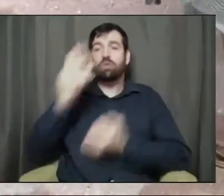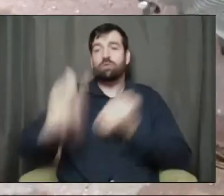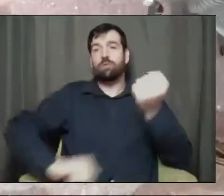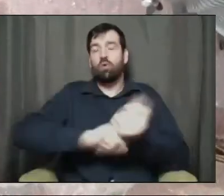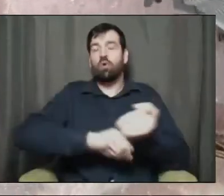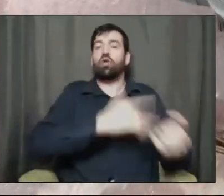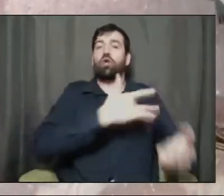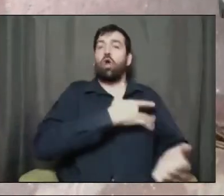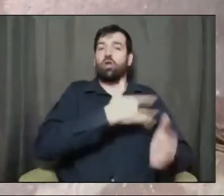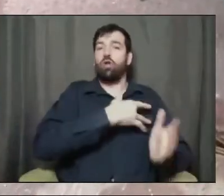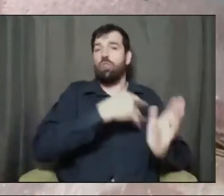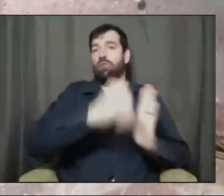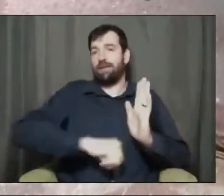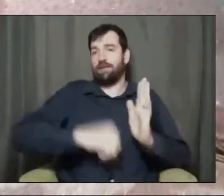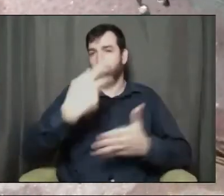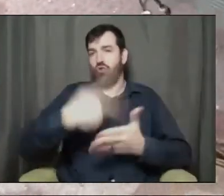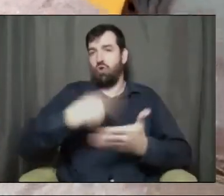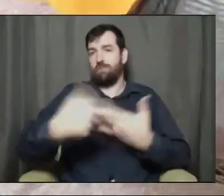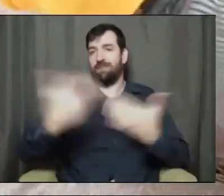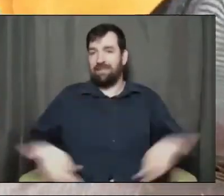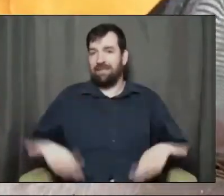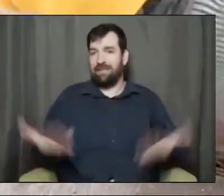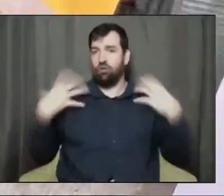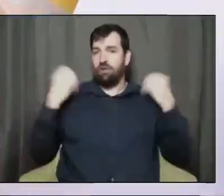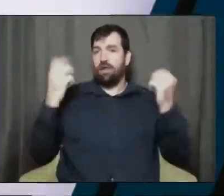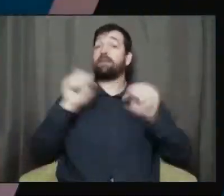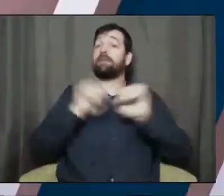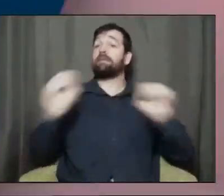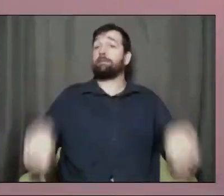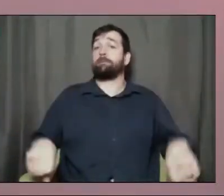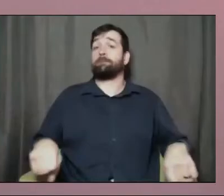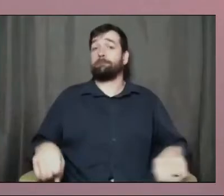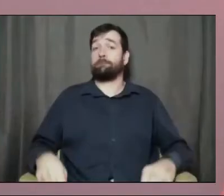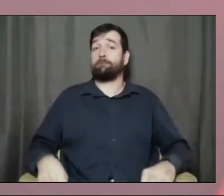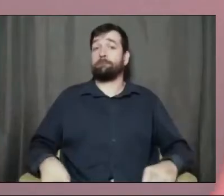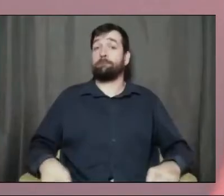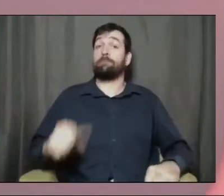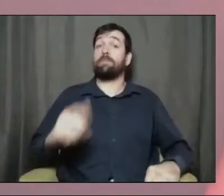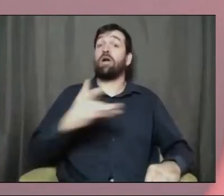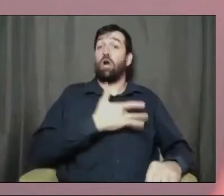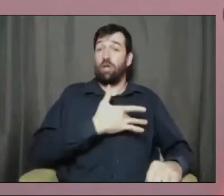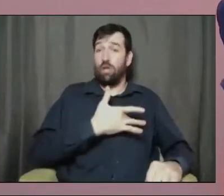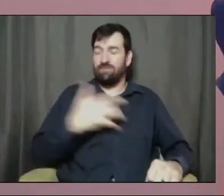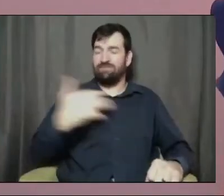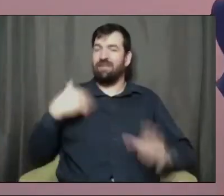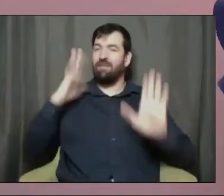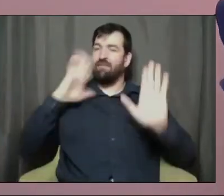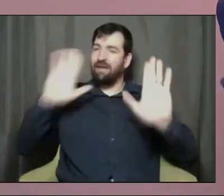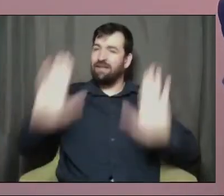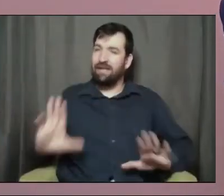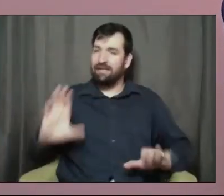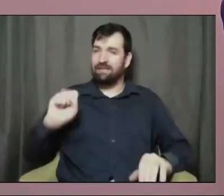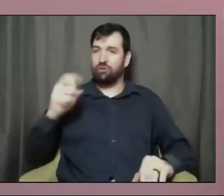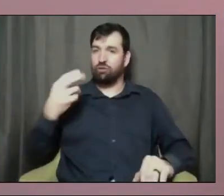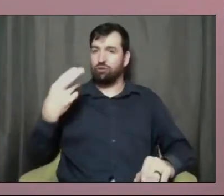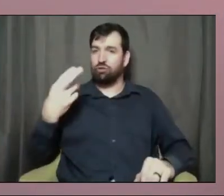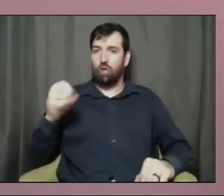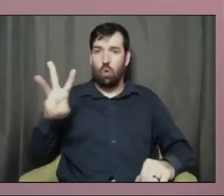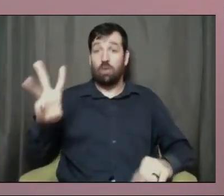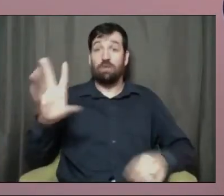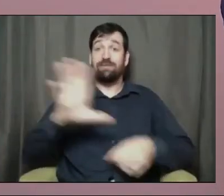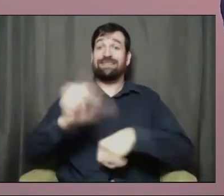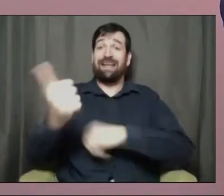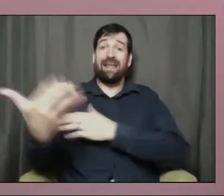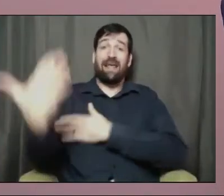programs here at the health system. And speaking of cardio, we do have a fantastic show coming up at 10 a.m. on All Things